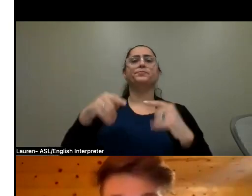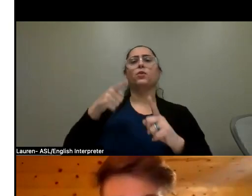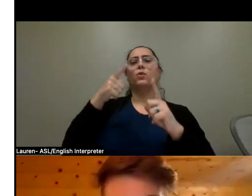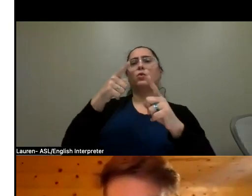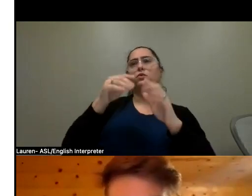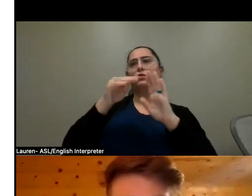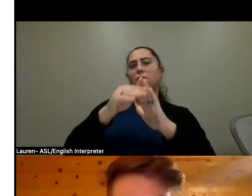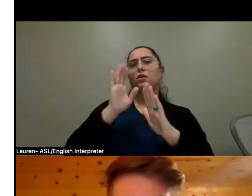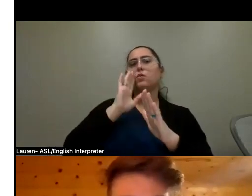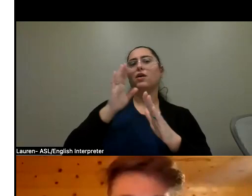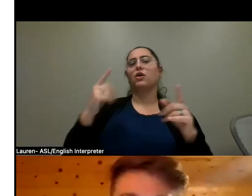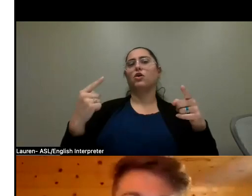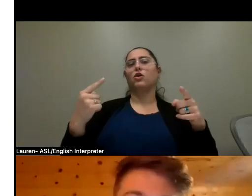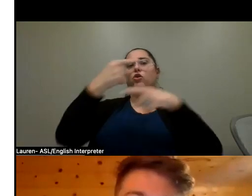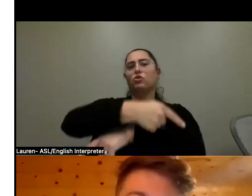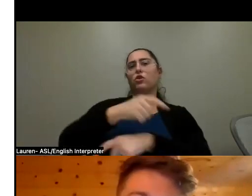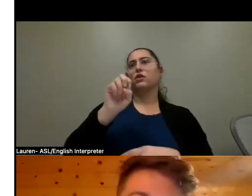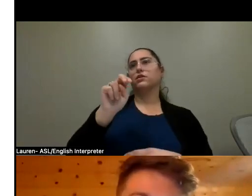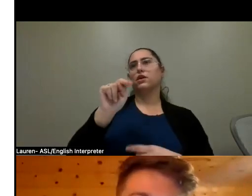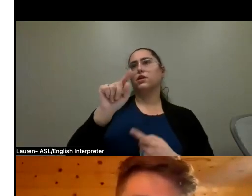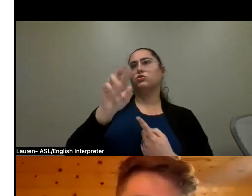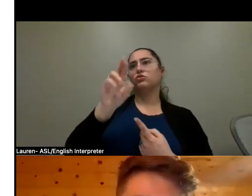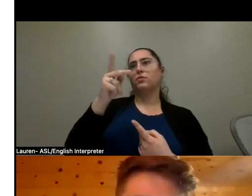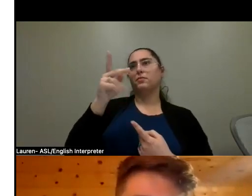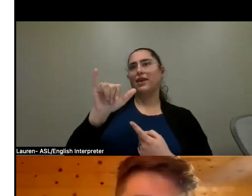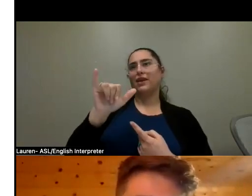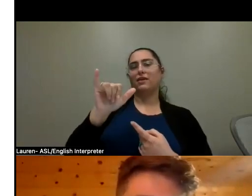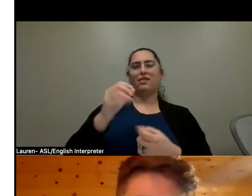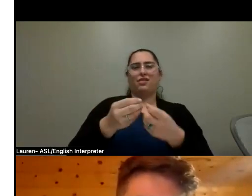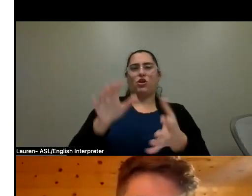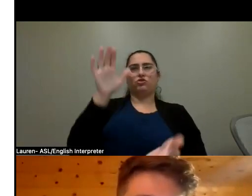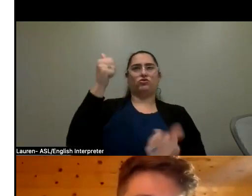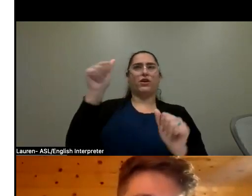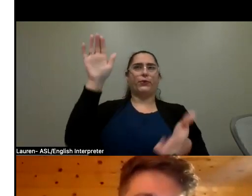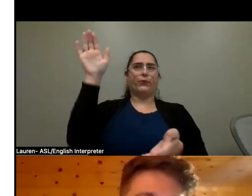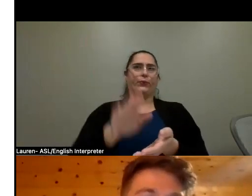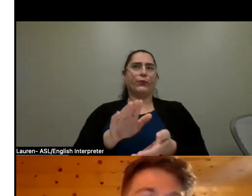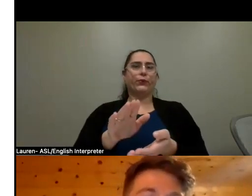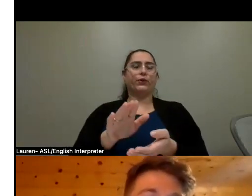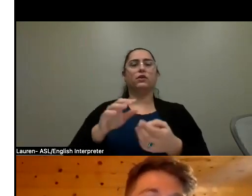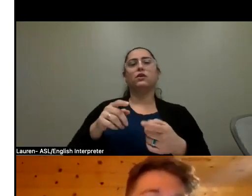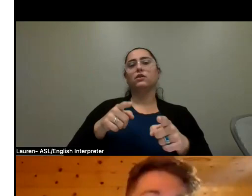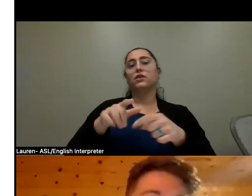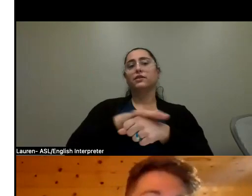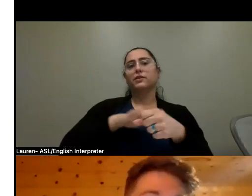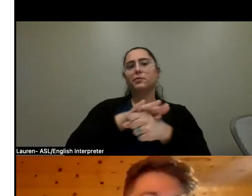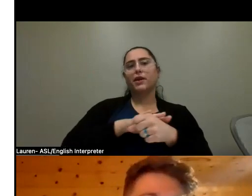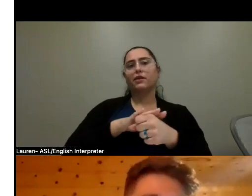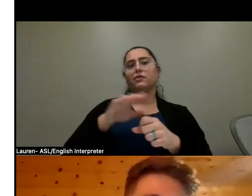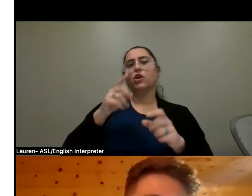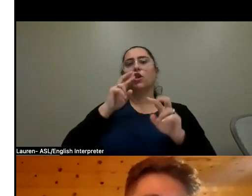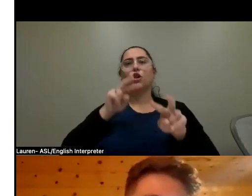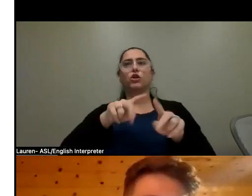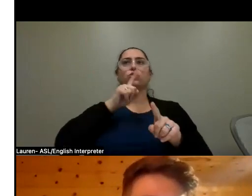cross entropy. So this P distribution is the original distribution. So in this case, for example, it's a glutamate. So